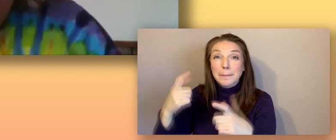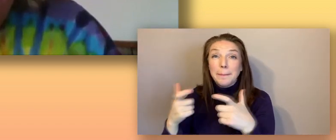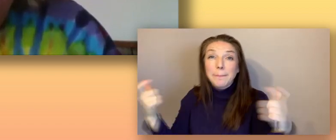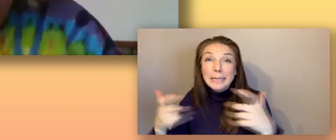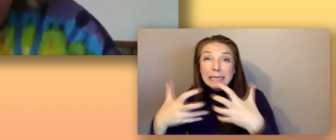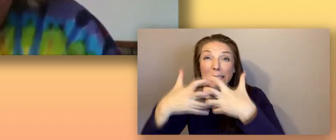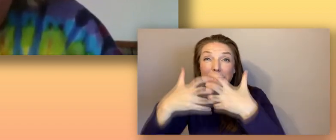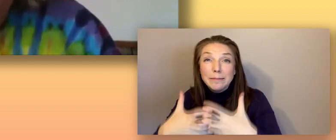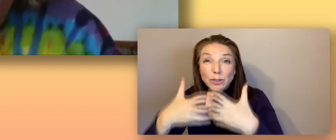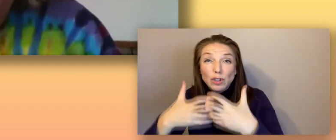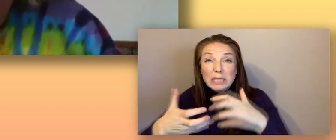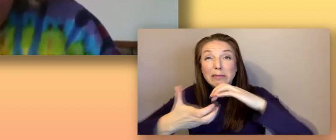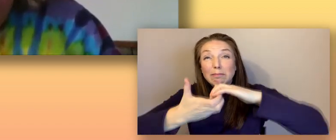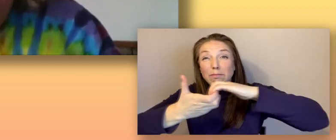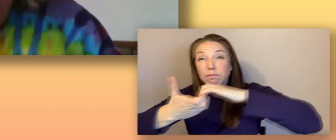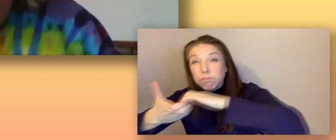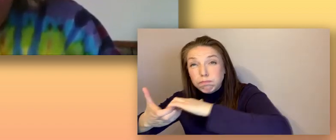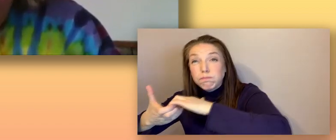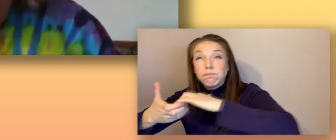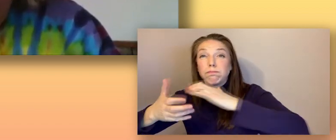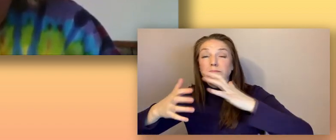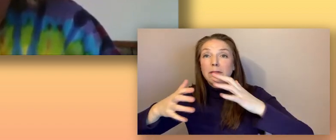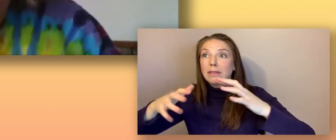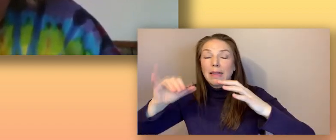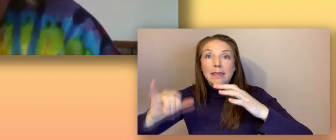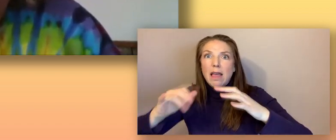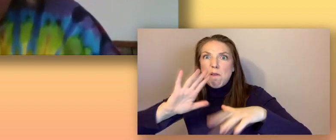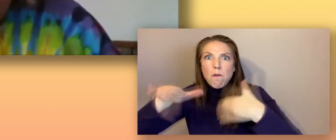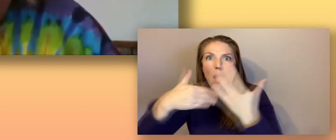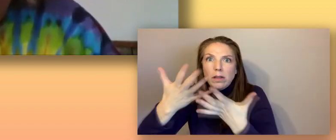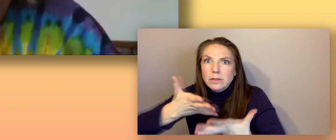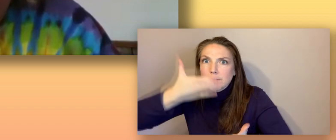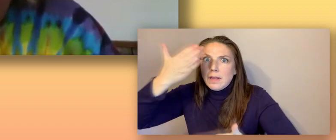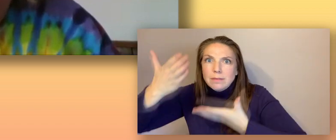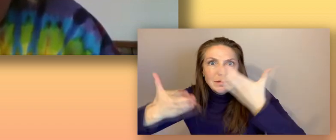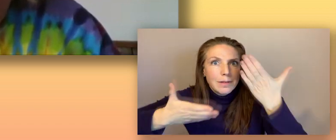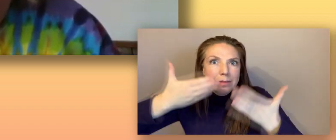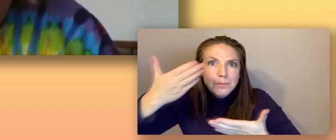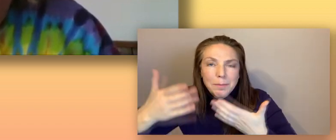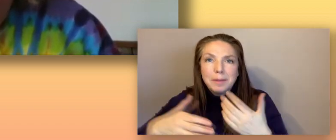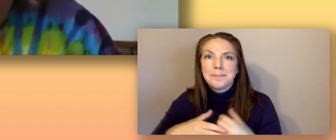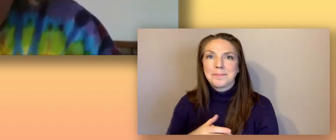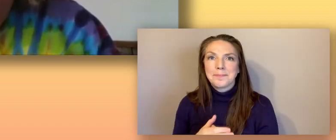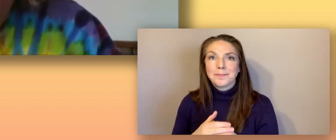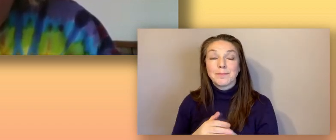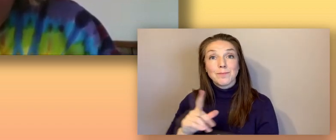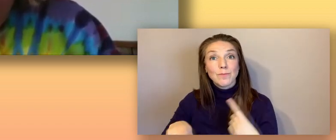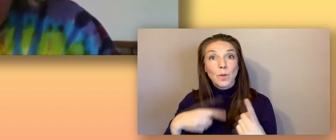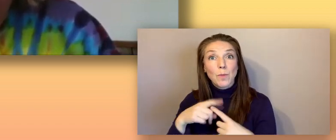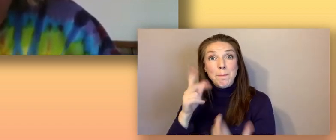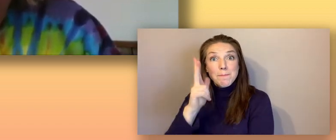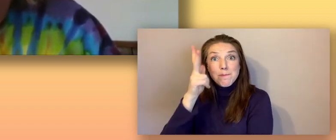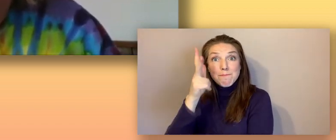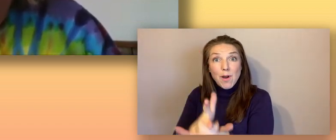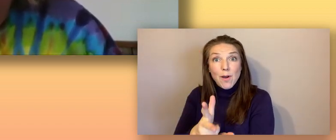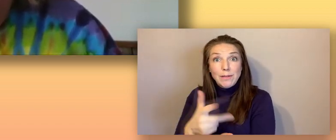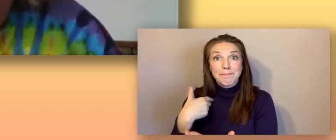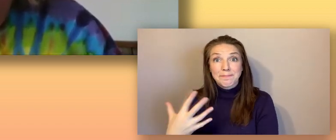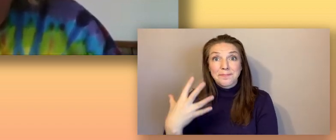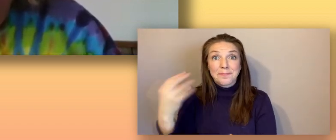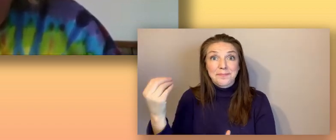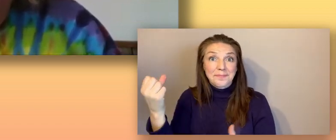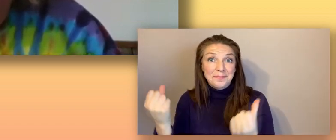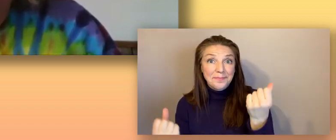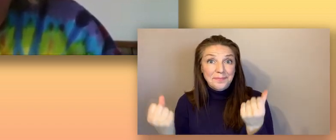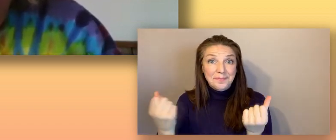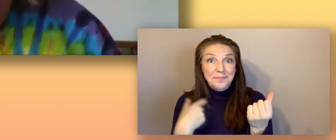chickens, pigs, and you could smell all of it. We got out of the car and there was my grandpa and grandma, But before I